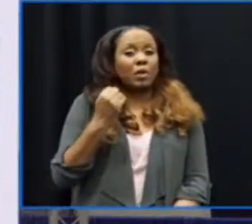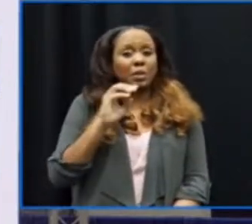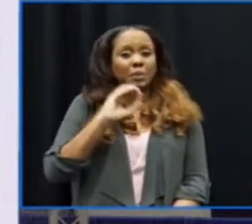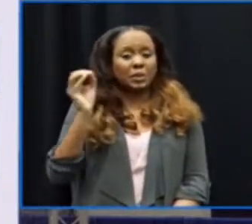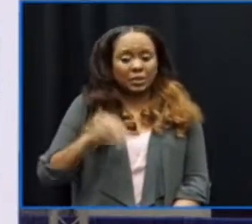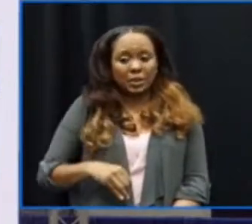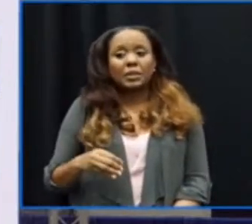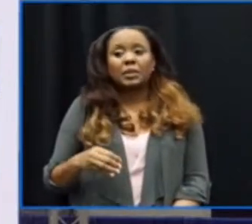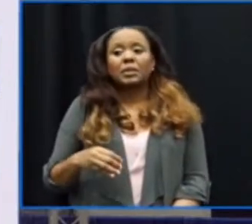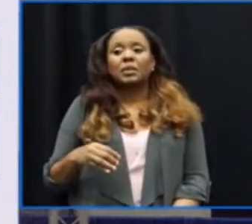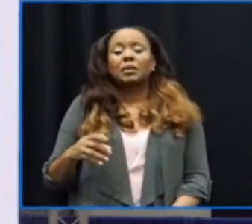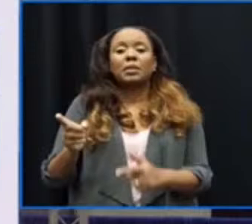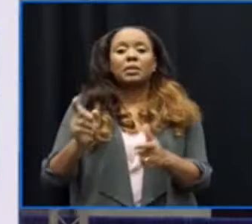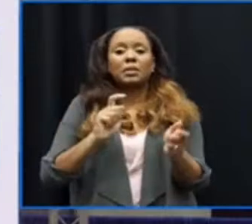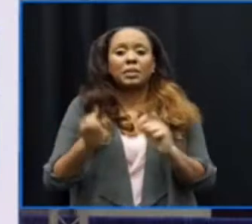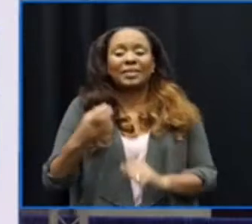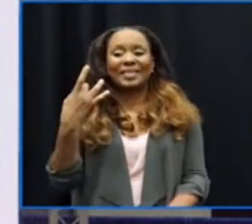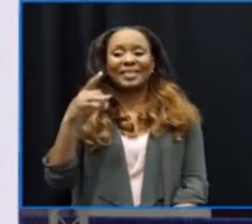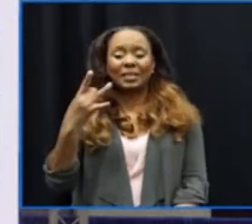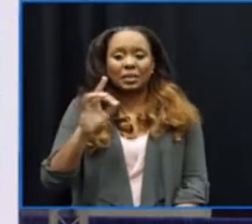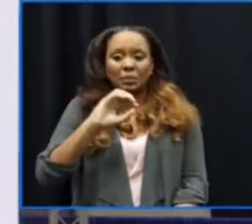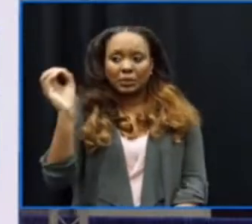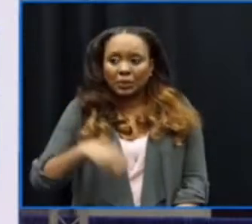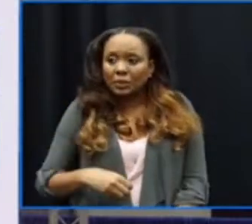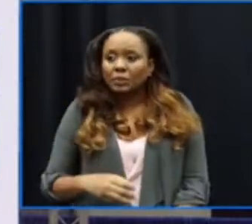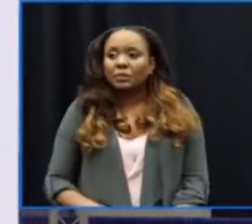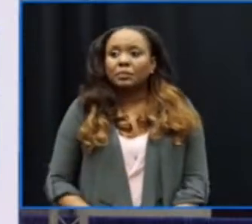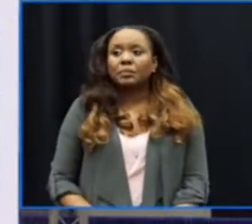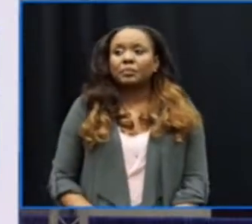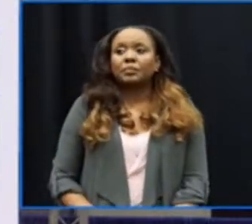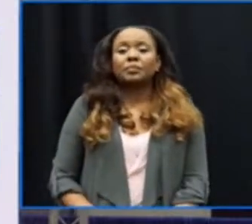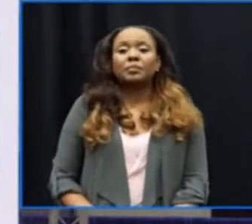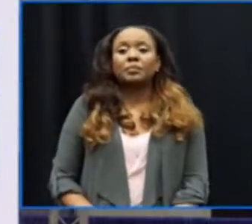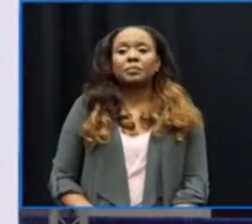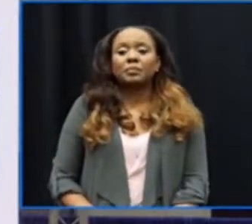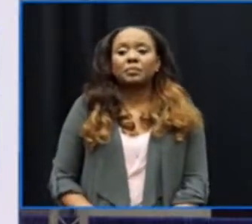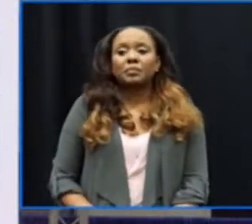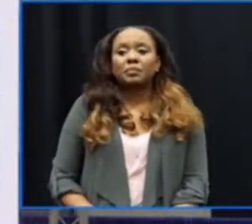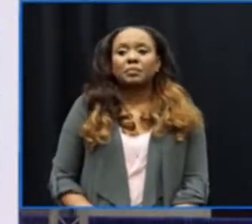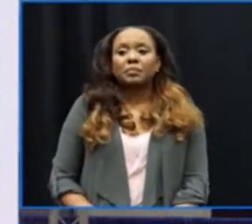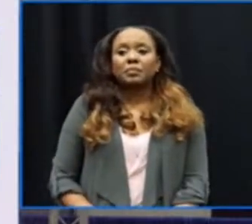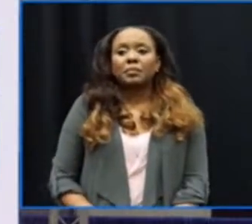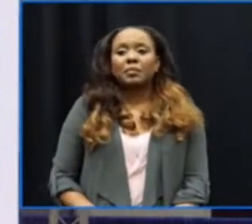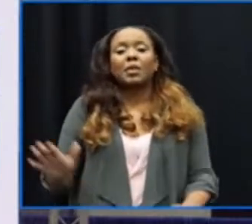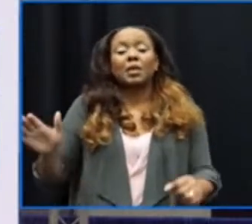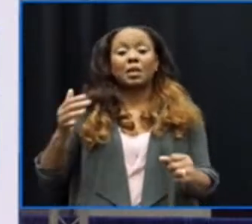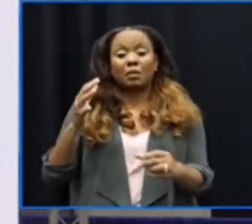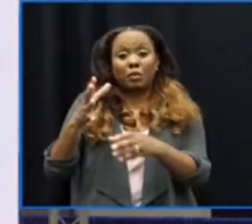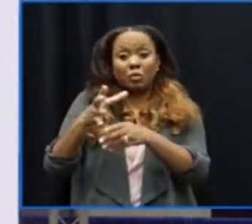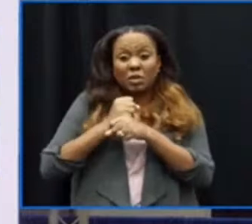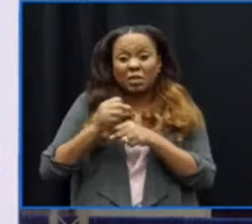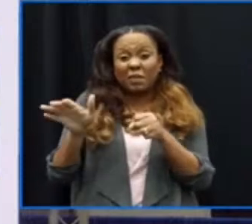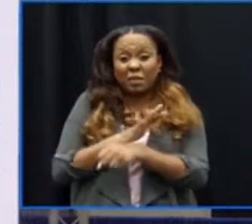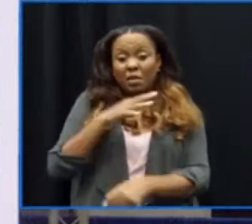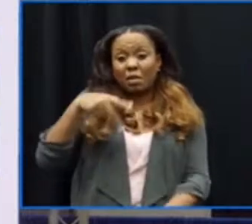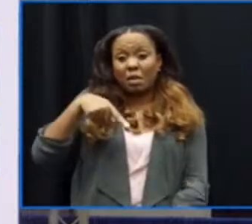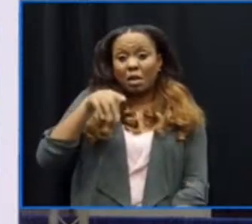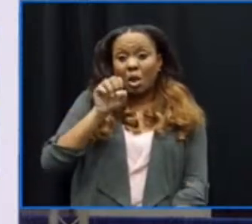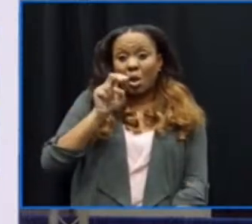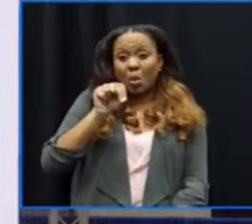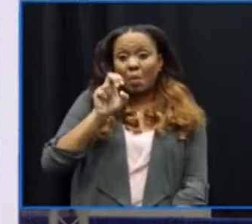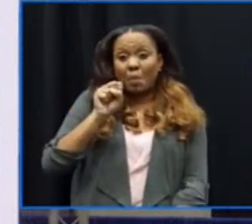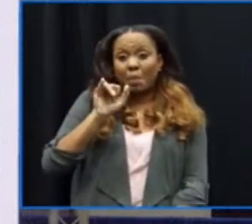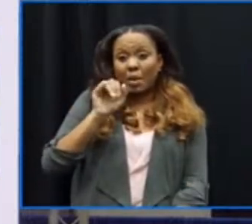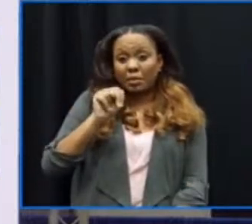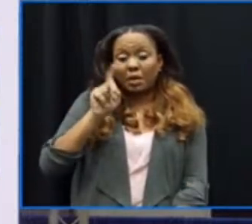18%. The pension age for full pension was increased from 65 to 67, and benefits were